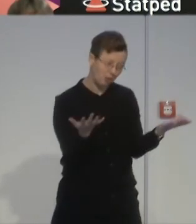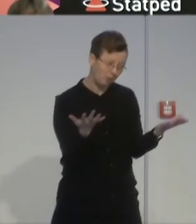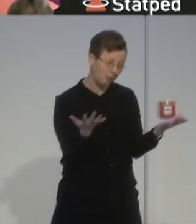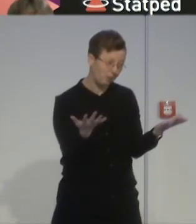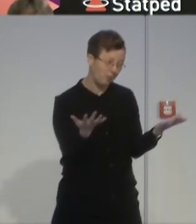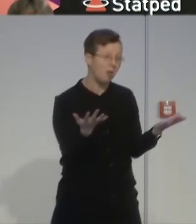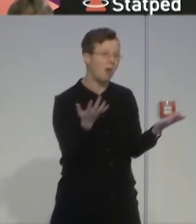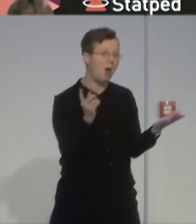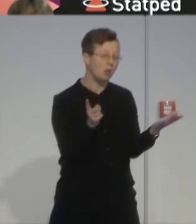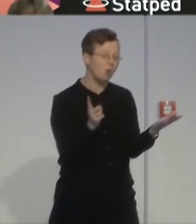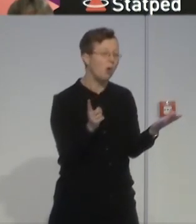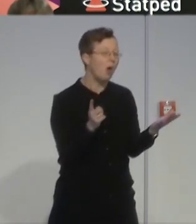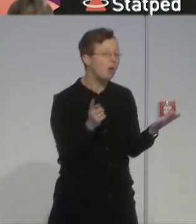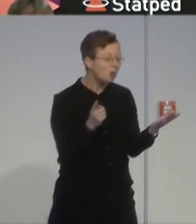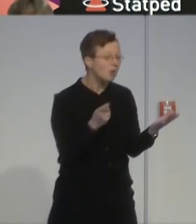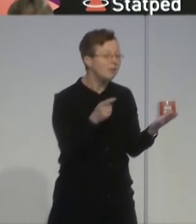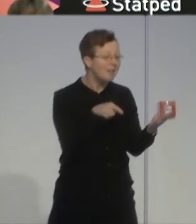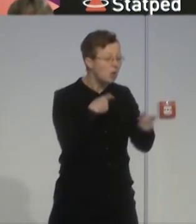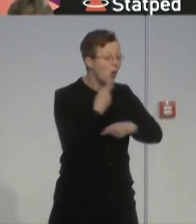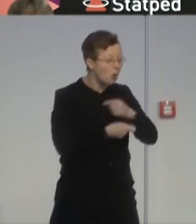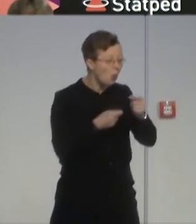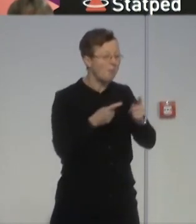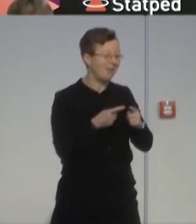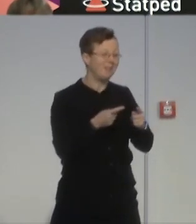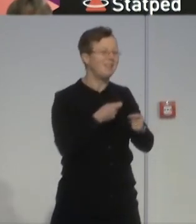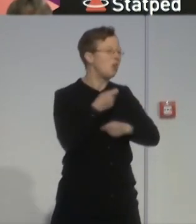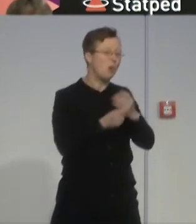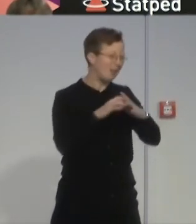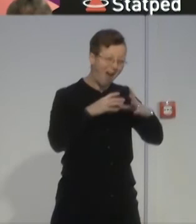So, it does something, but not everything.